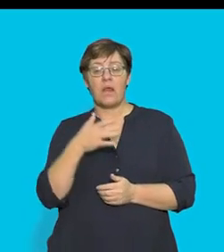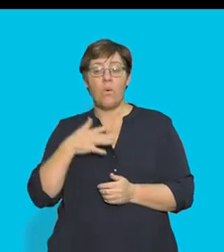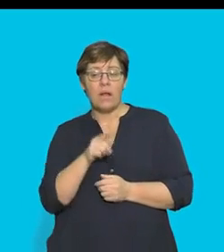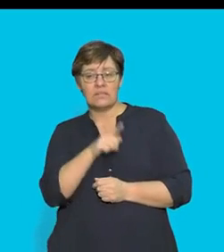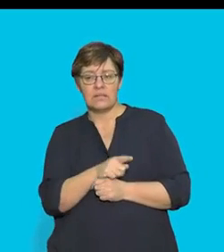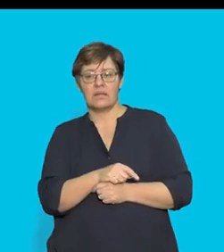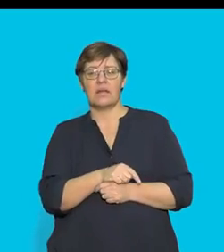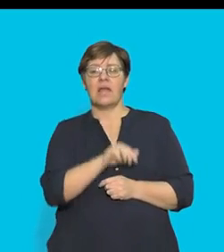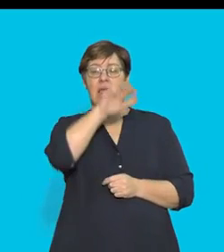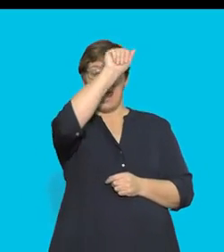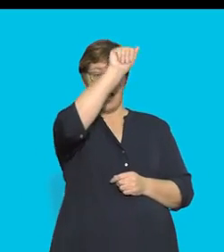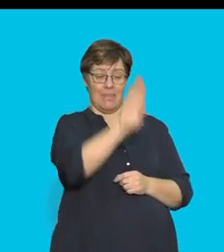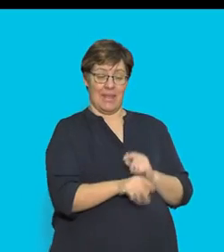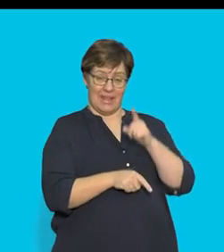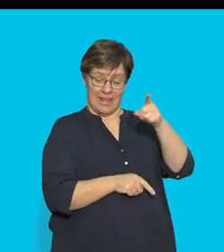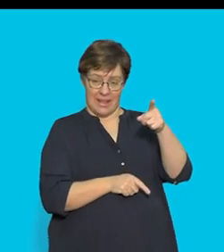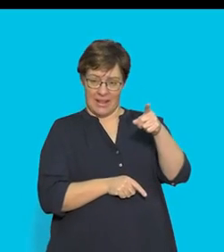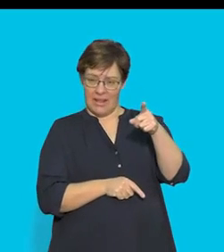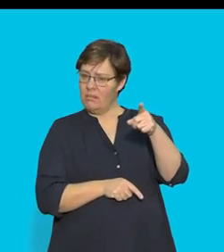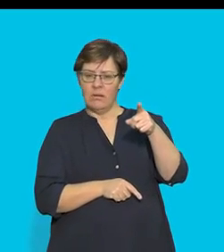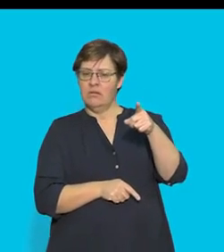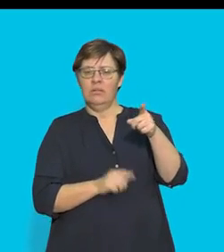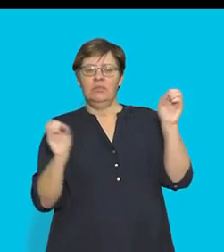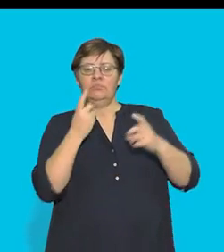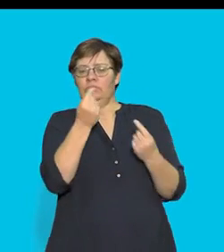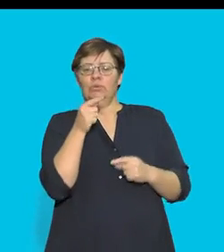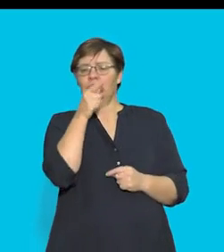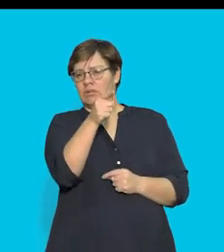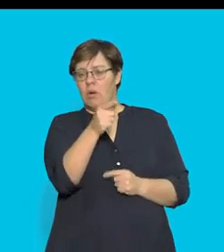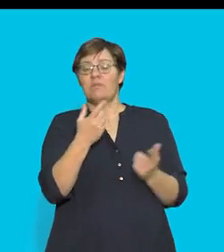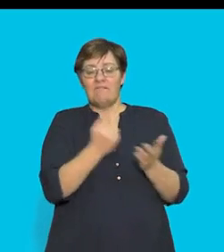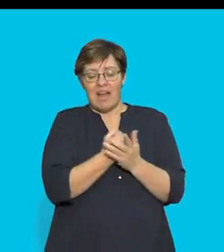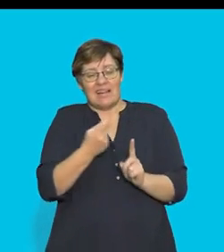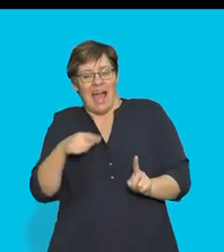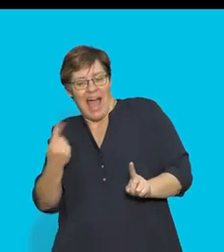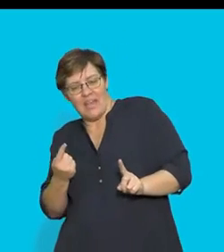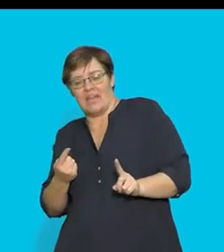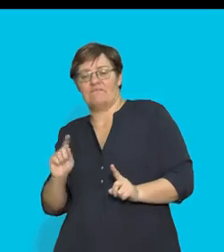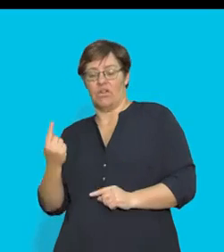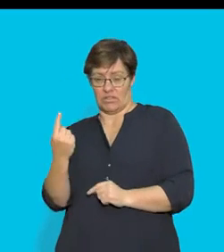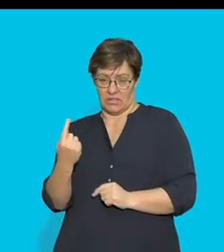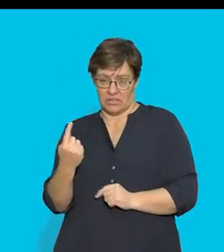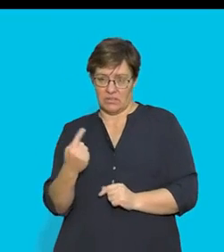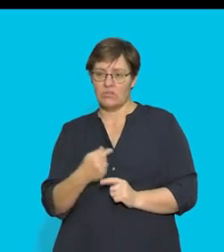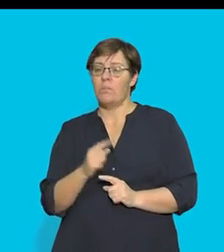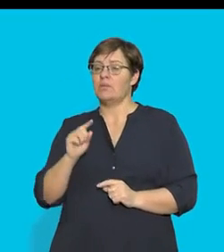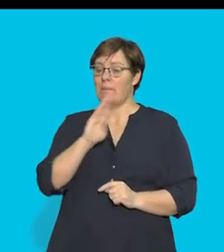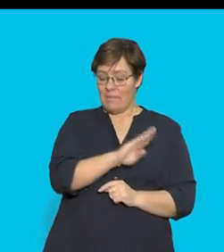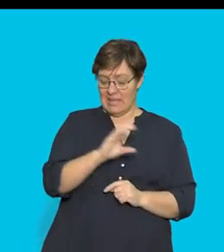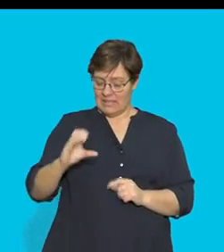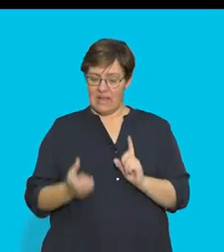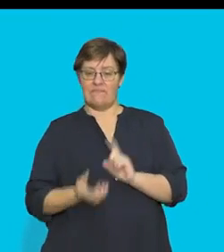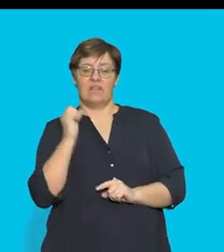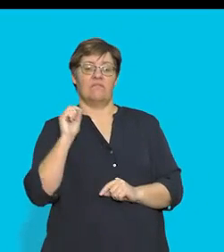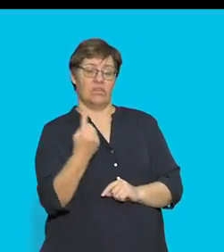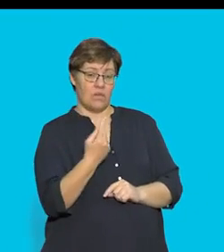we're looking for AB, but we can't do anything in that triangle till we found something else. So there's a good chance we need to find BC first. Once we